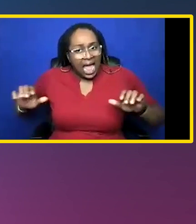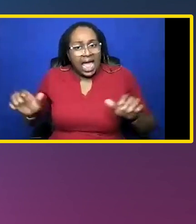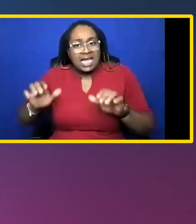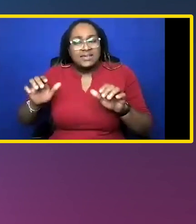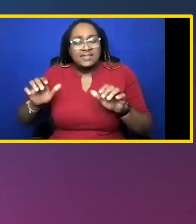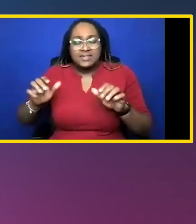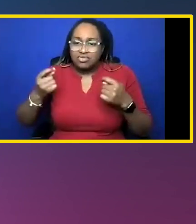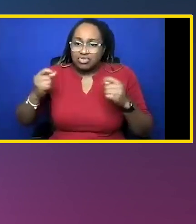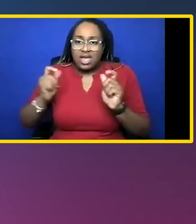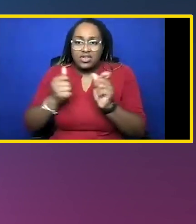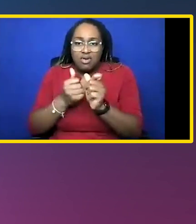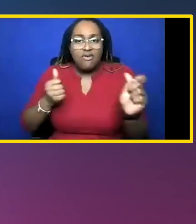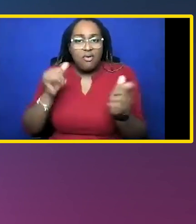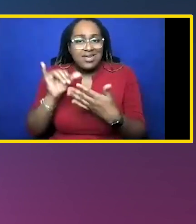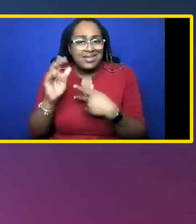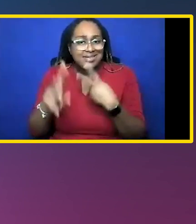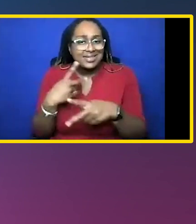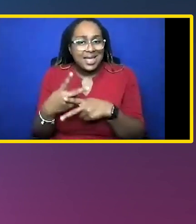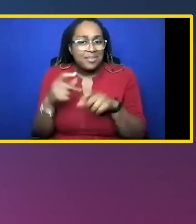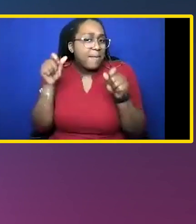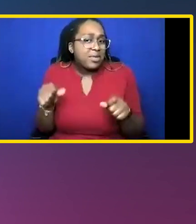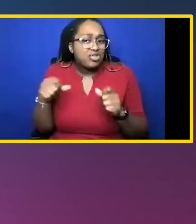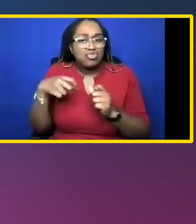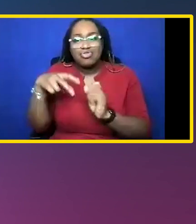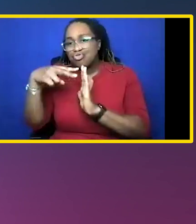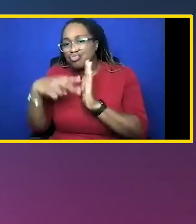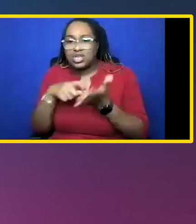to avoid that type of literacy